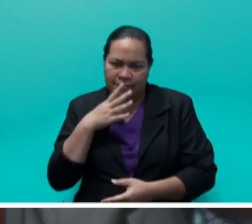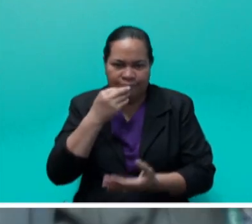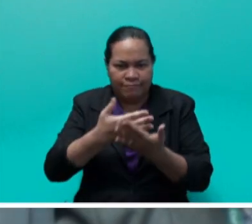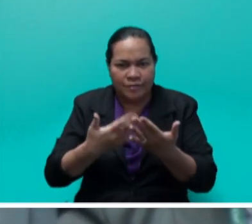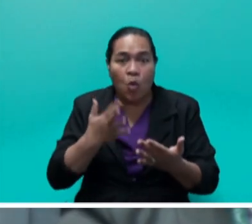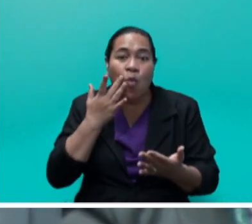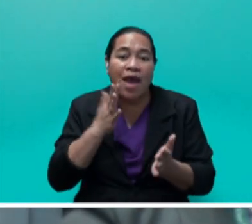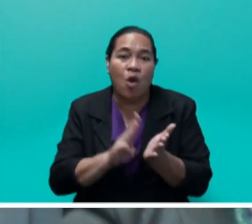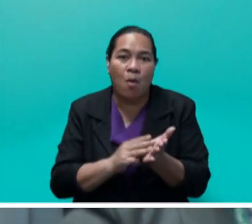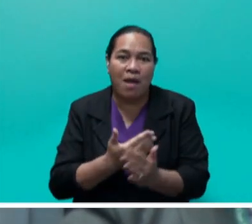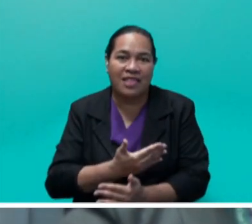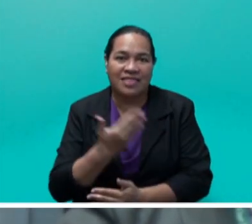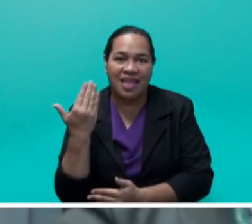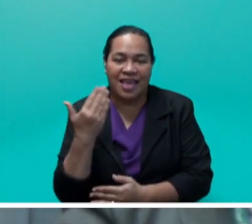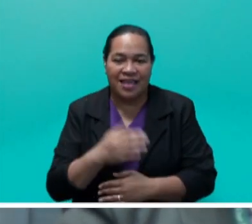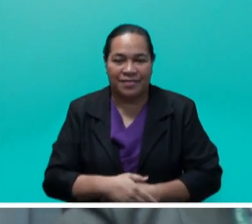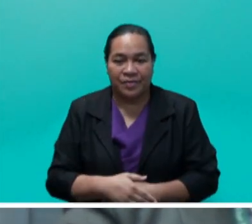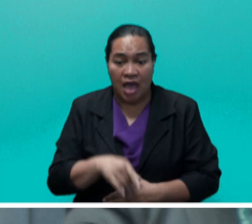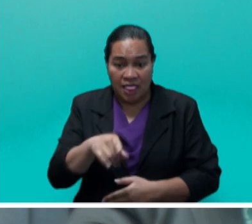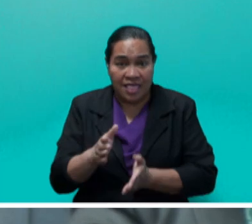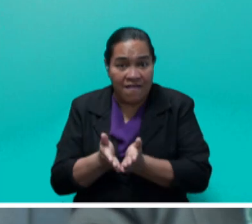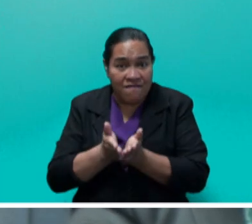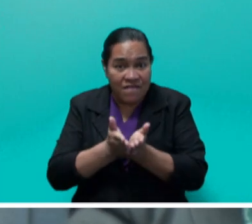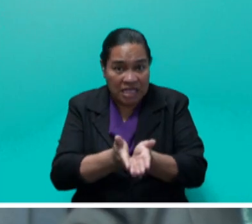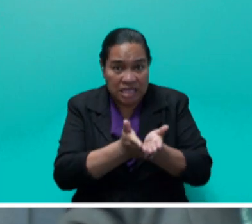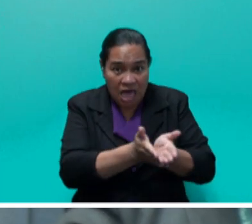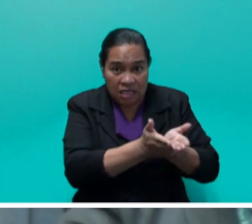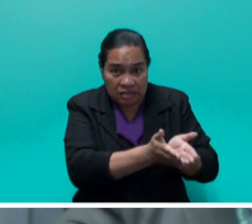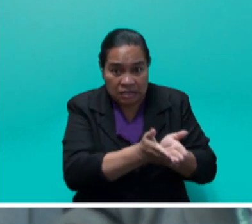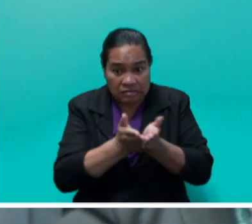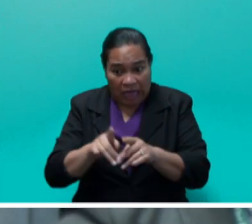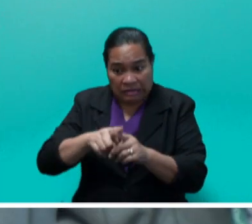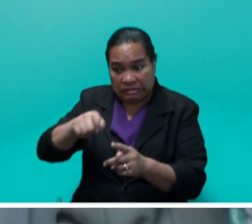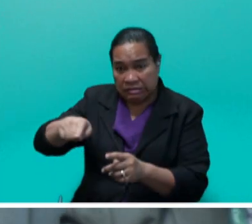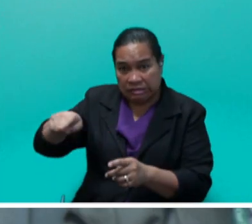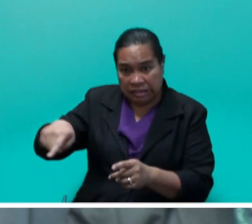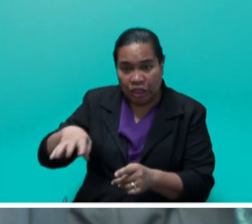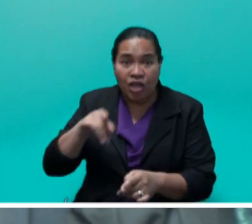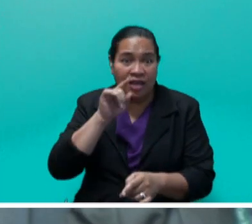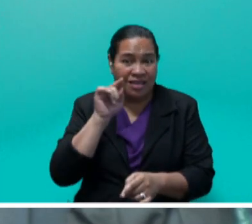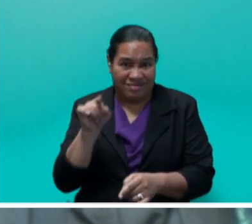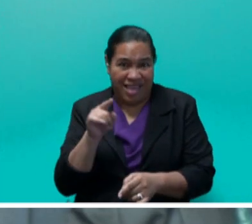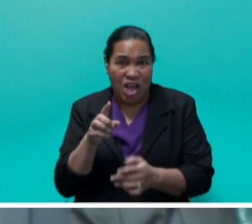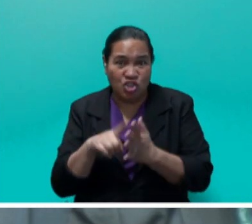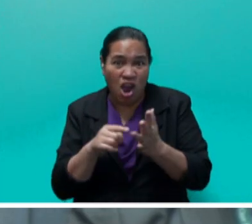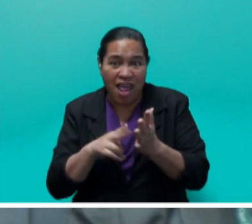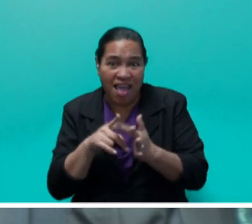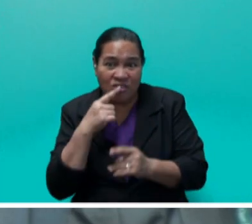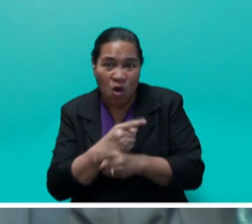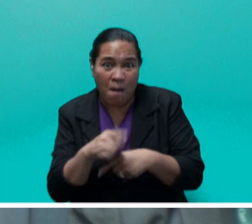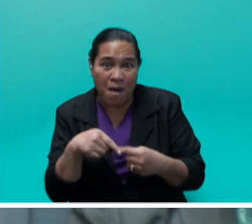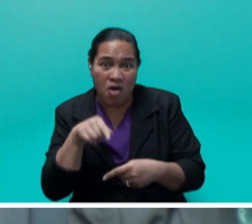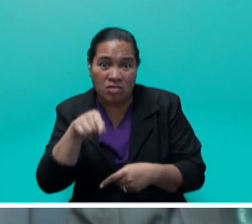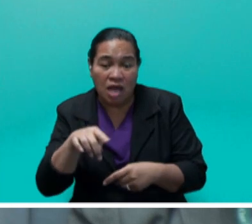Monday. The vessels that the honourable members is alluding to into Suva's foreshore